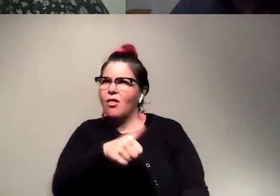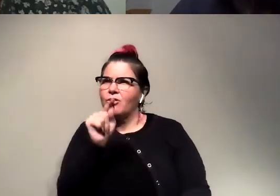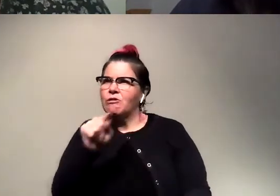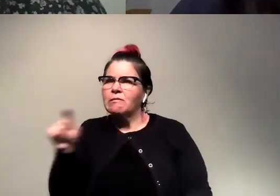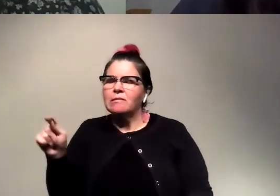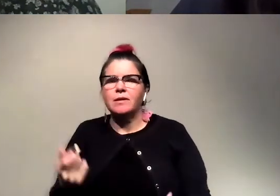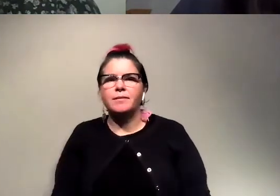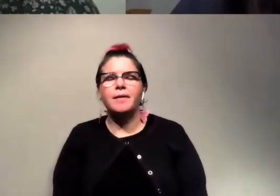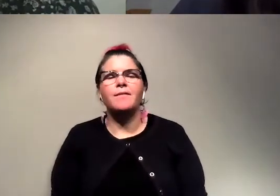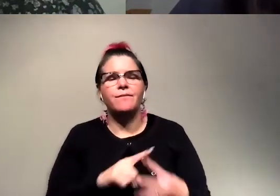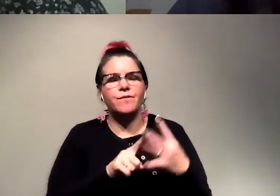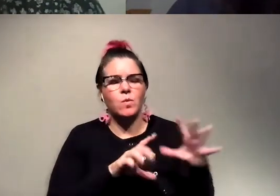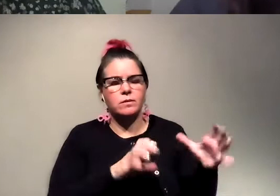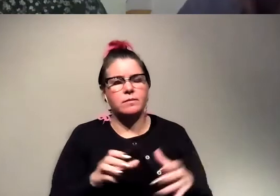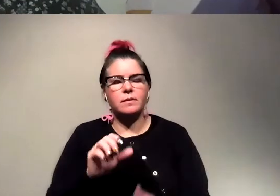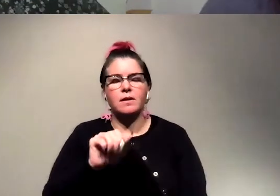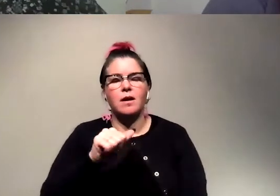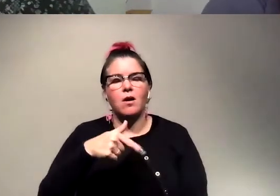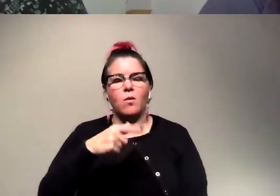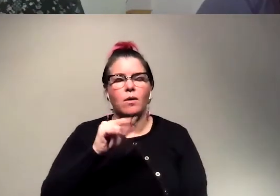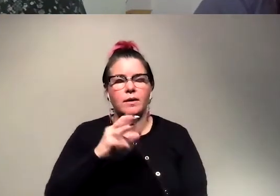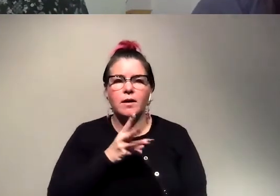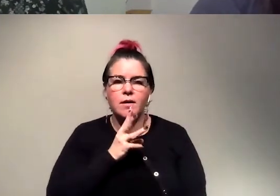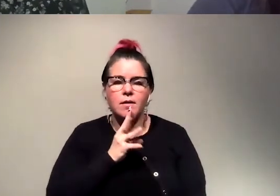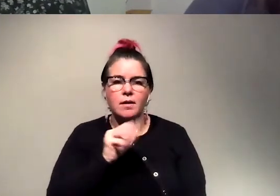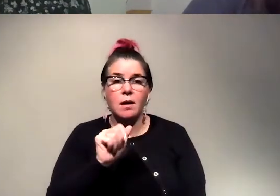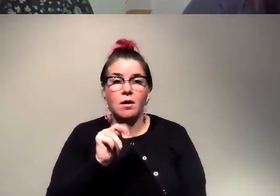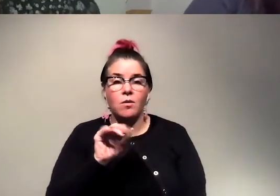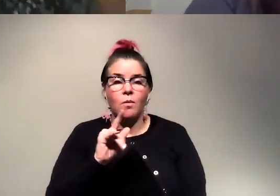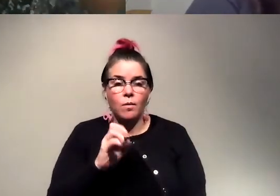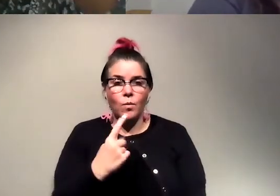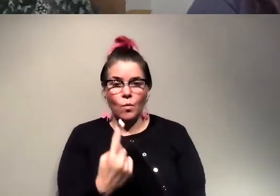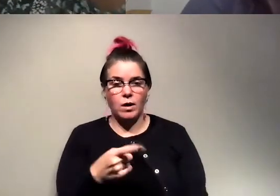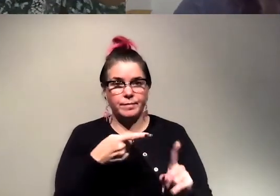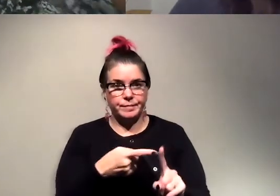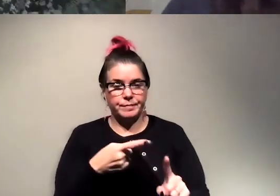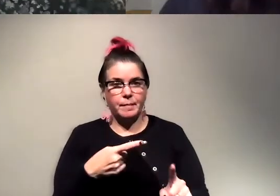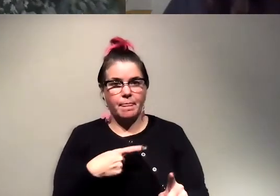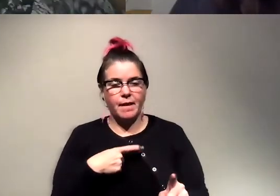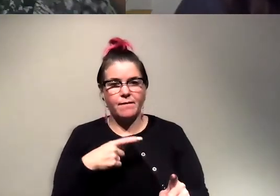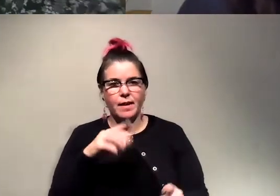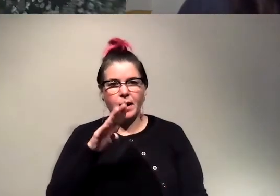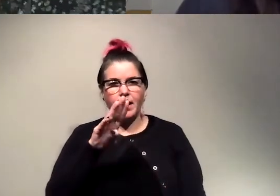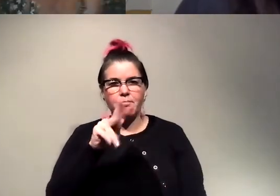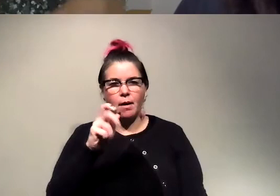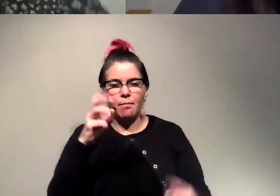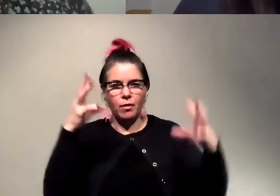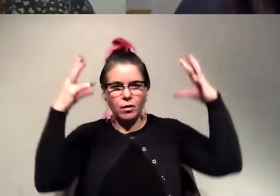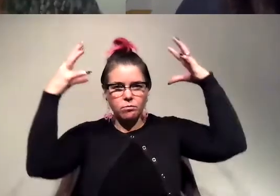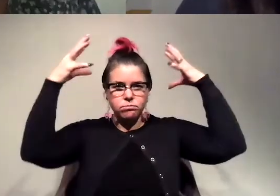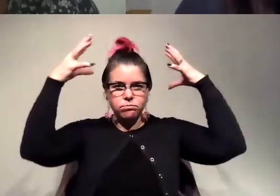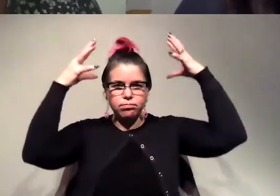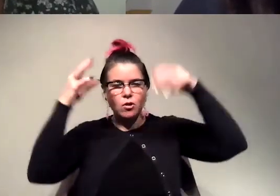4 species of aquatic anoles, and in particular, there's one that has this little bubble that's like attached to its head when it